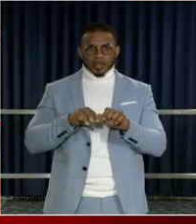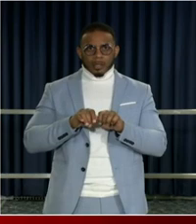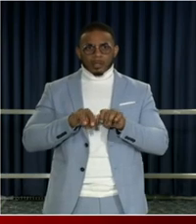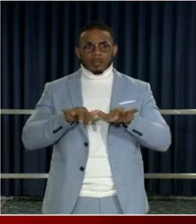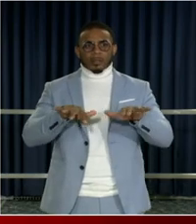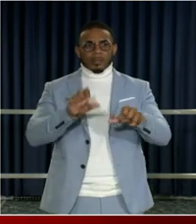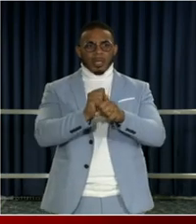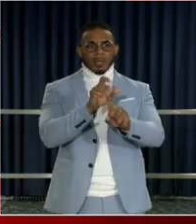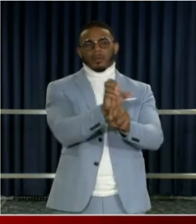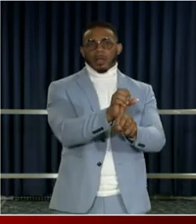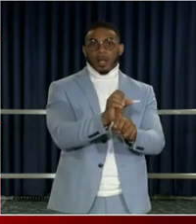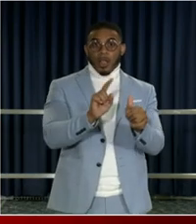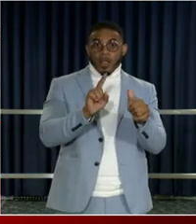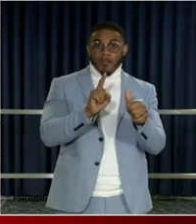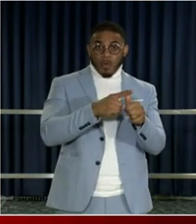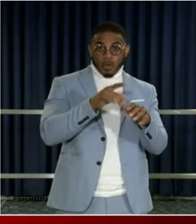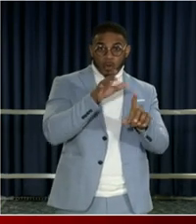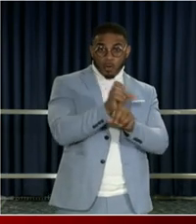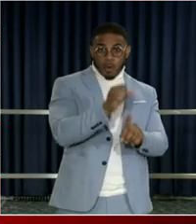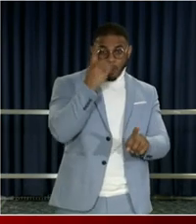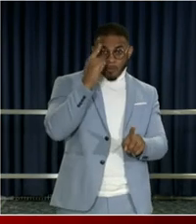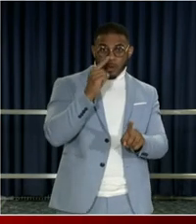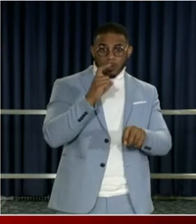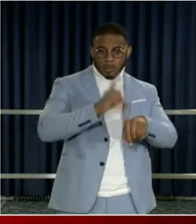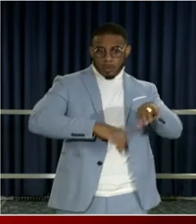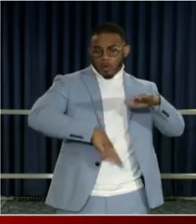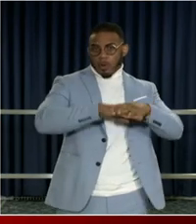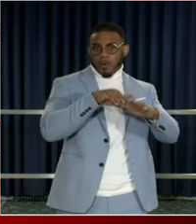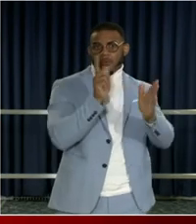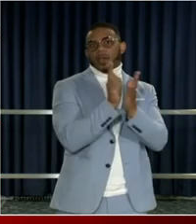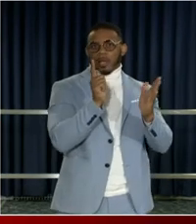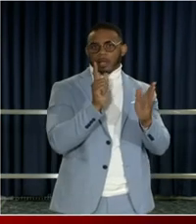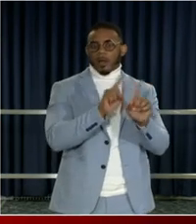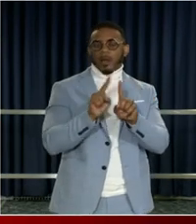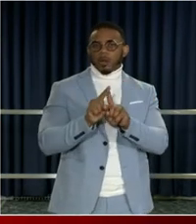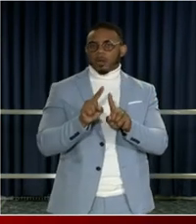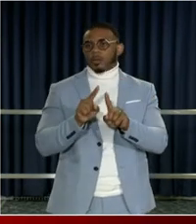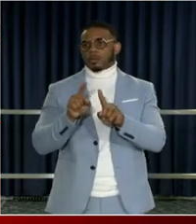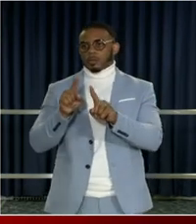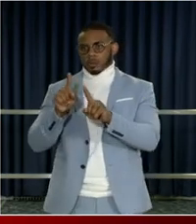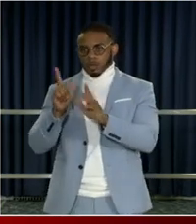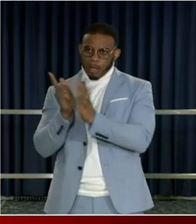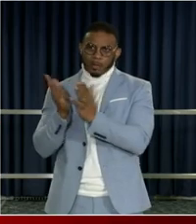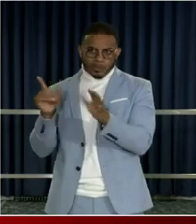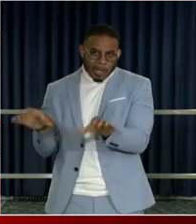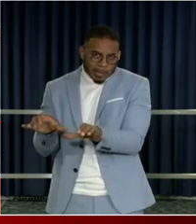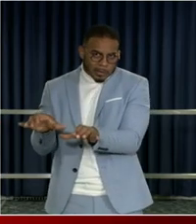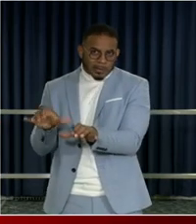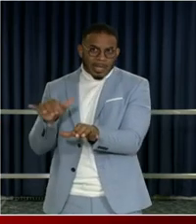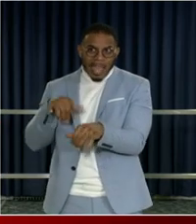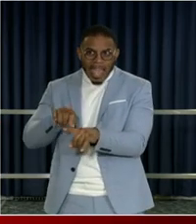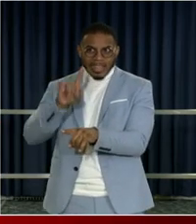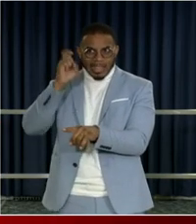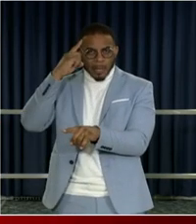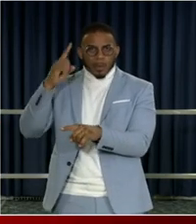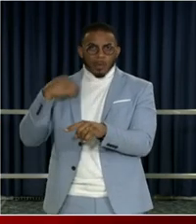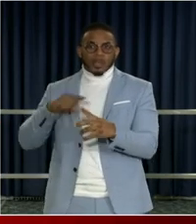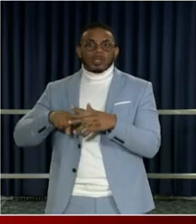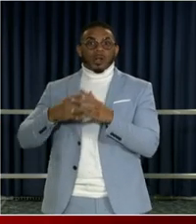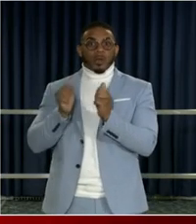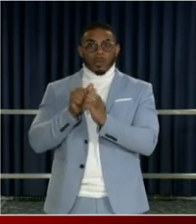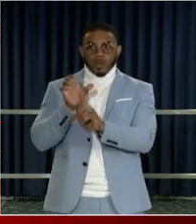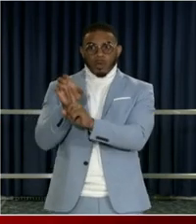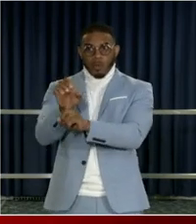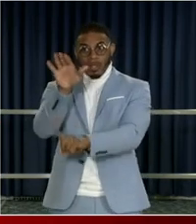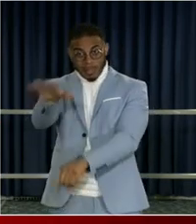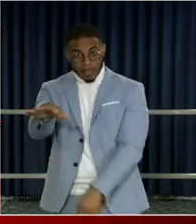arrests. The initial arrest for the curfew violation as well as the unlawful activity at the Capitol, we started with